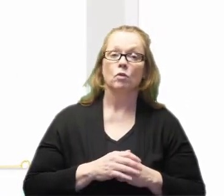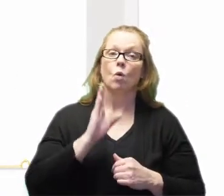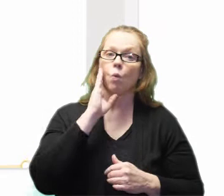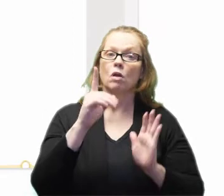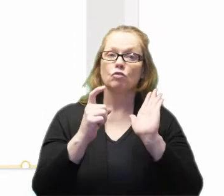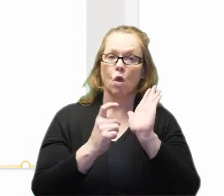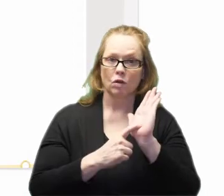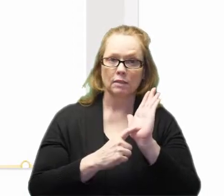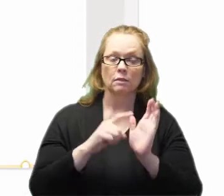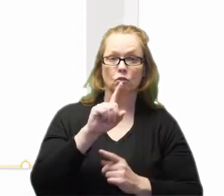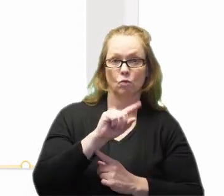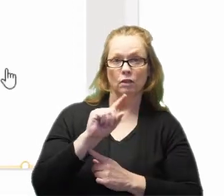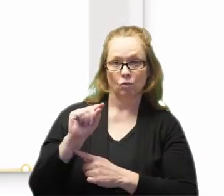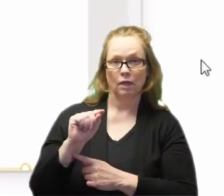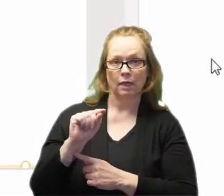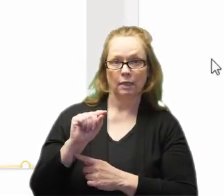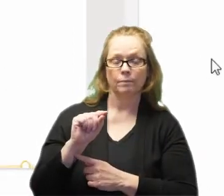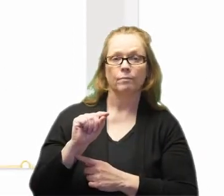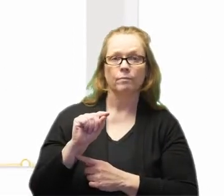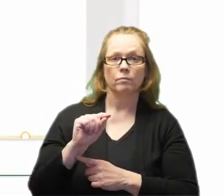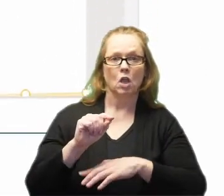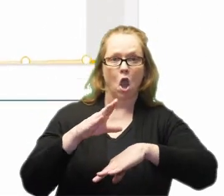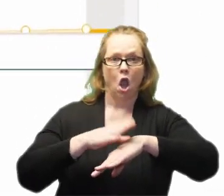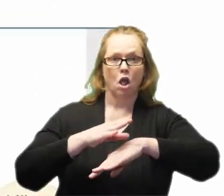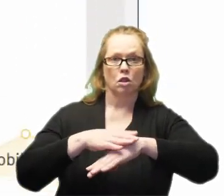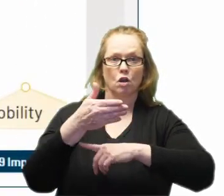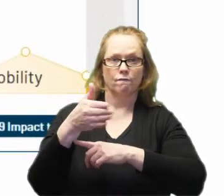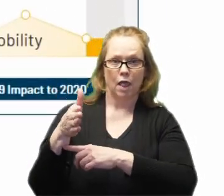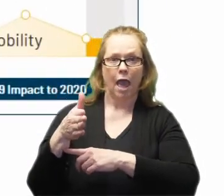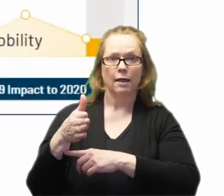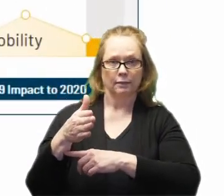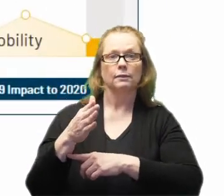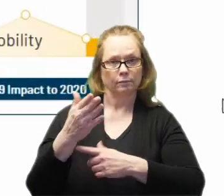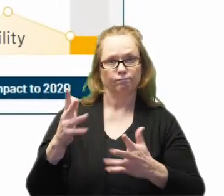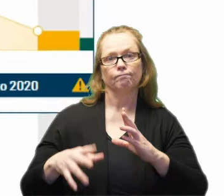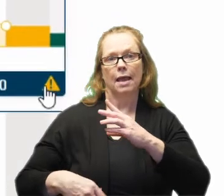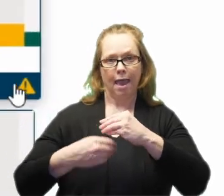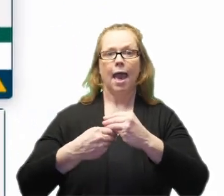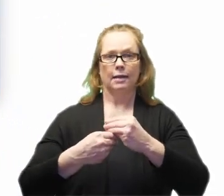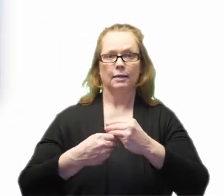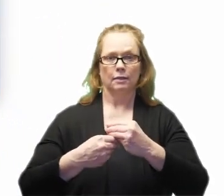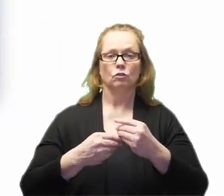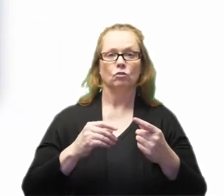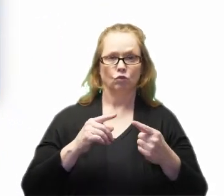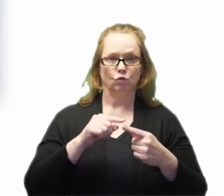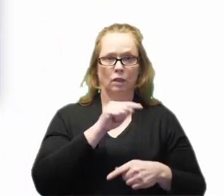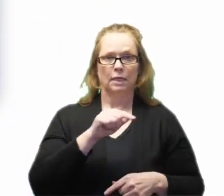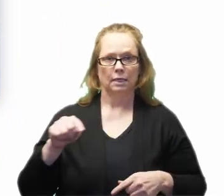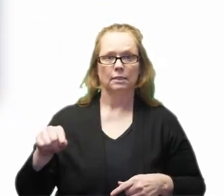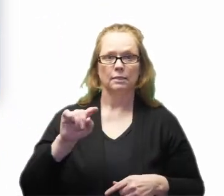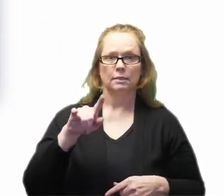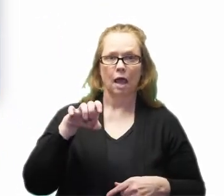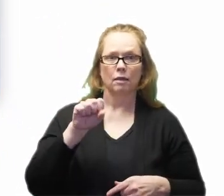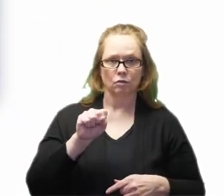You'll notice in 2020 that alert flags have been added to some of these tiles.